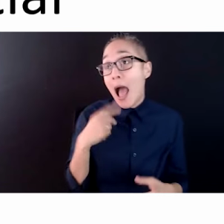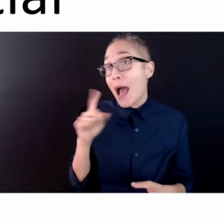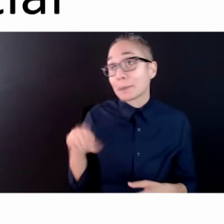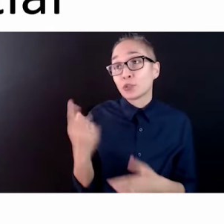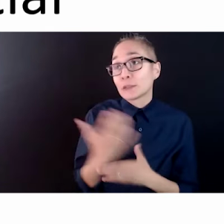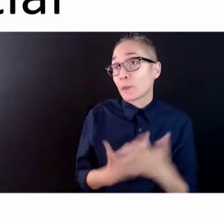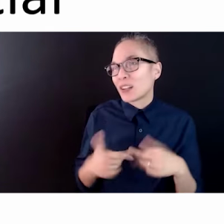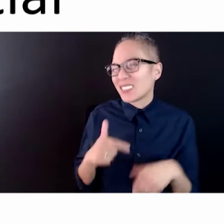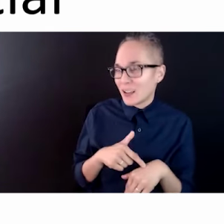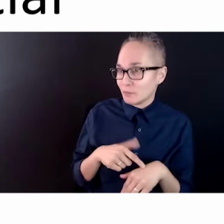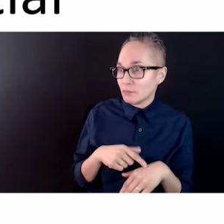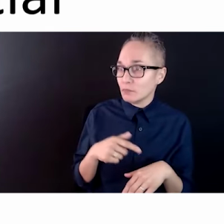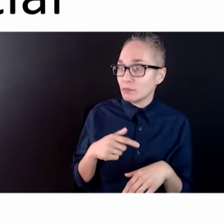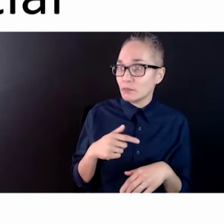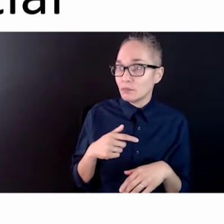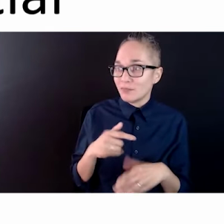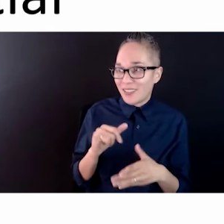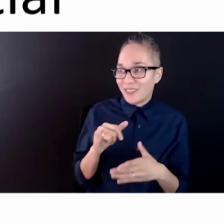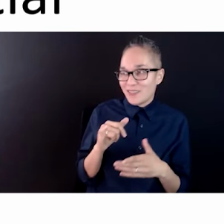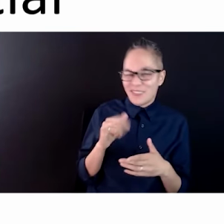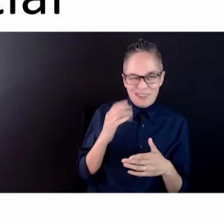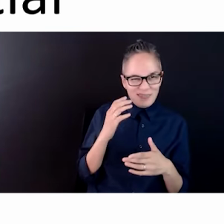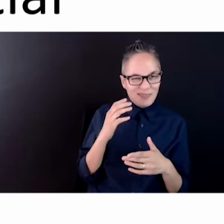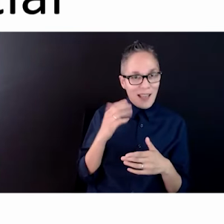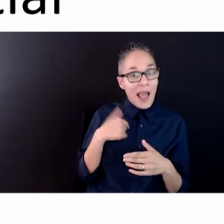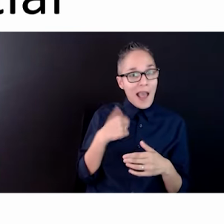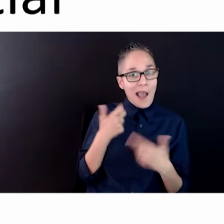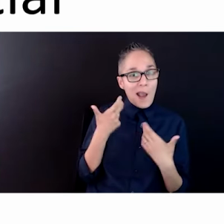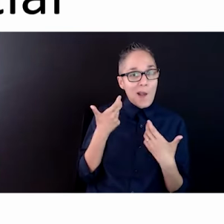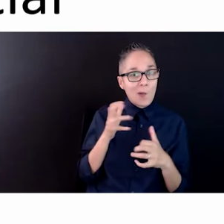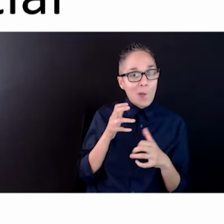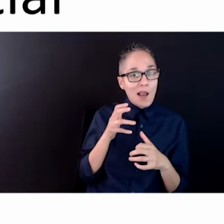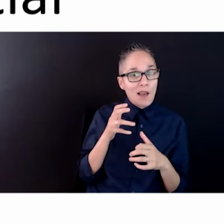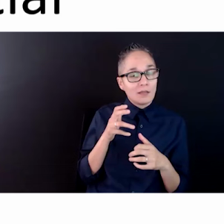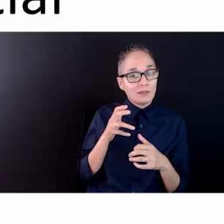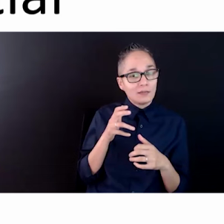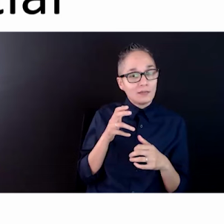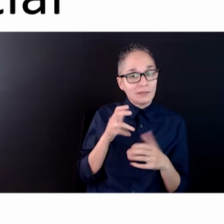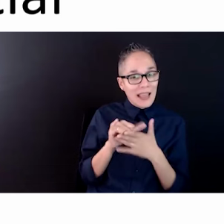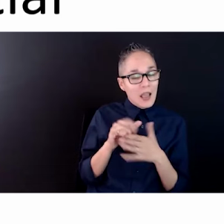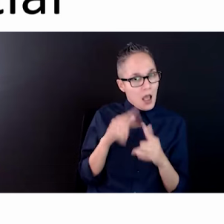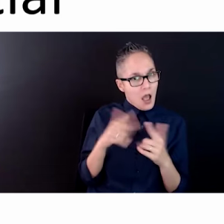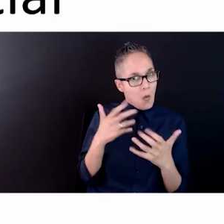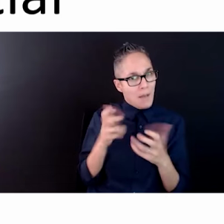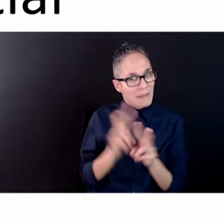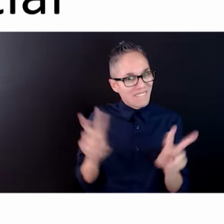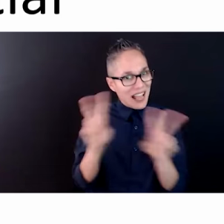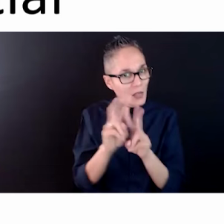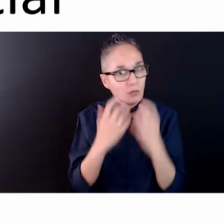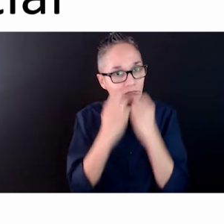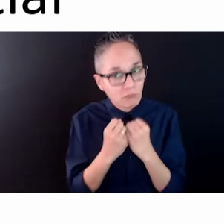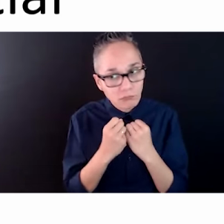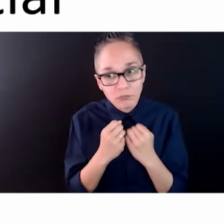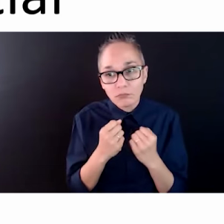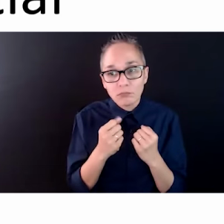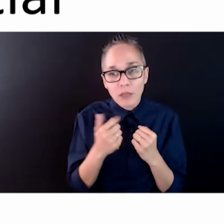part-timer, but that's where I want to be. I mean, but I want to be valued as being part of the thing. And Yeah.